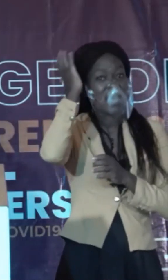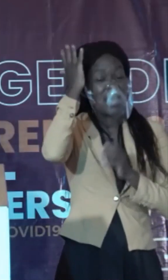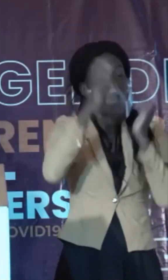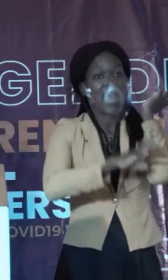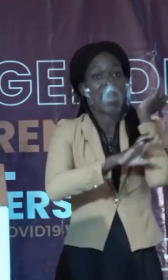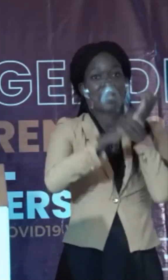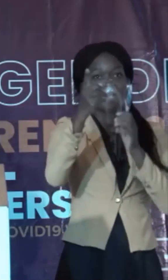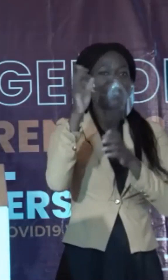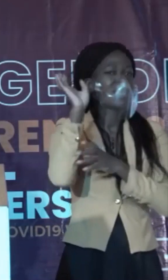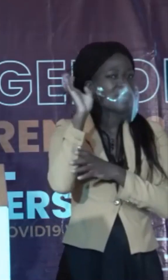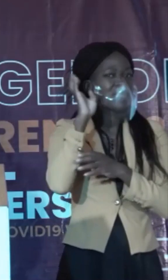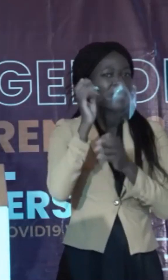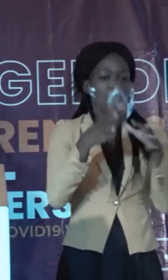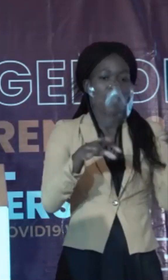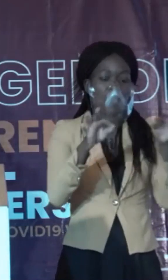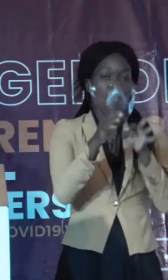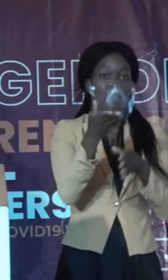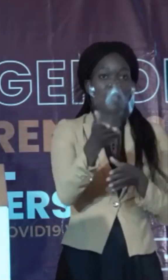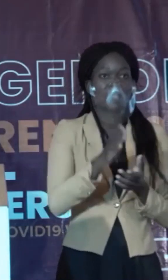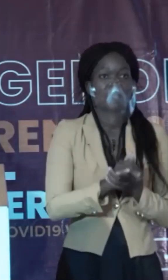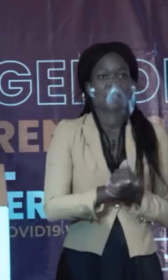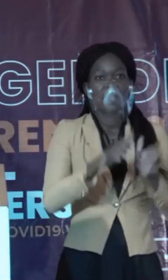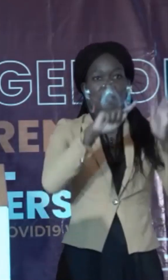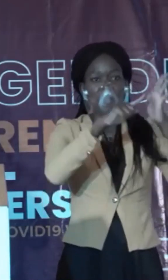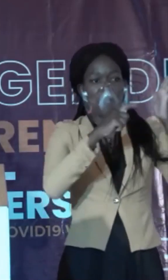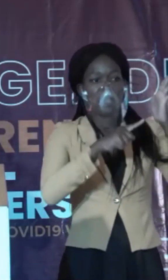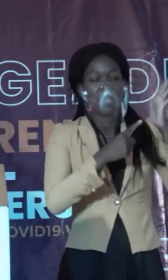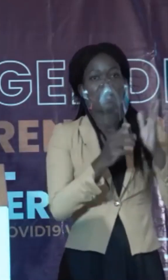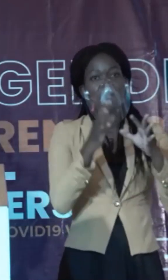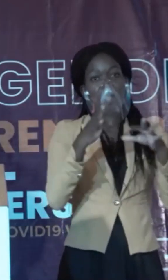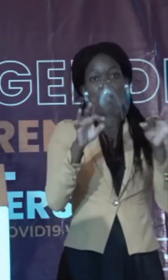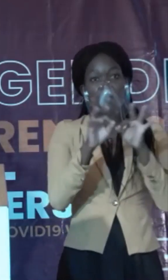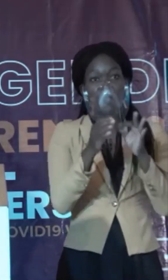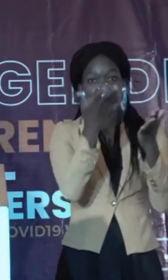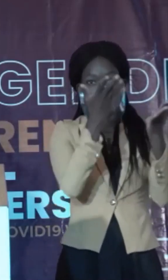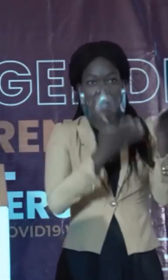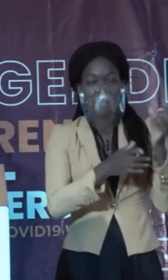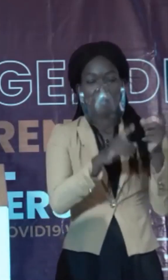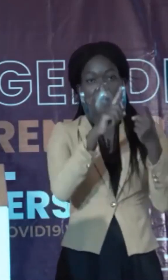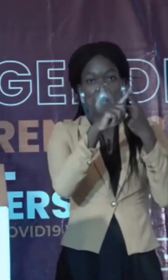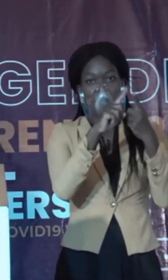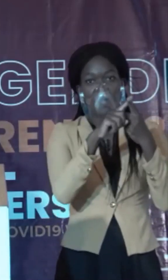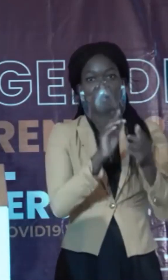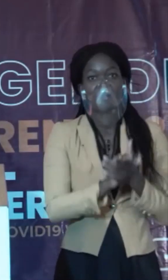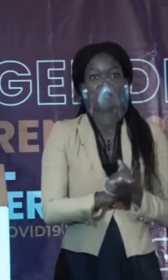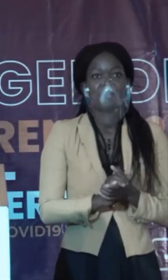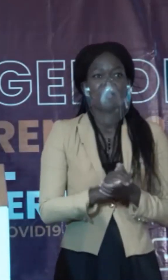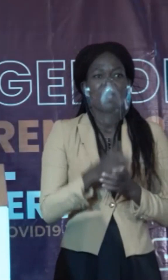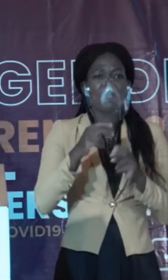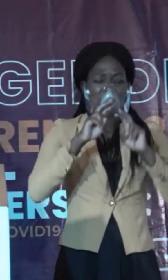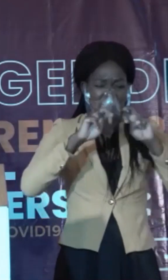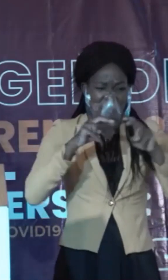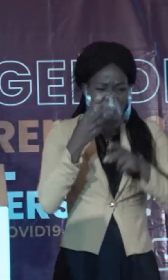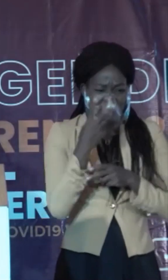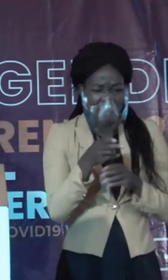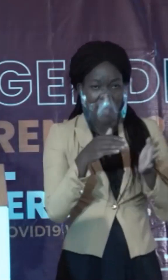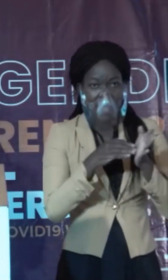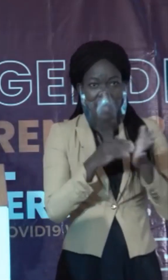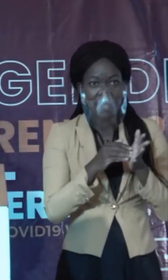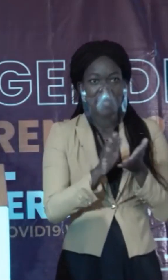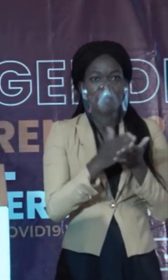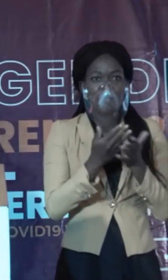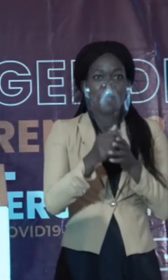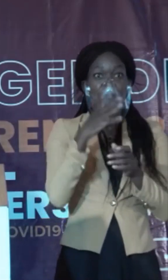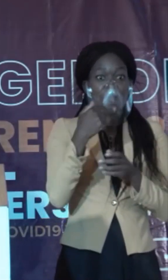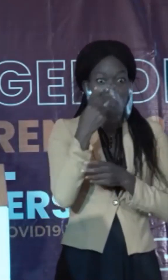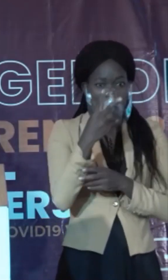this conference. The objectives of the conference are, number 1, we are taking stock. We are celebrating progress